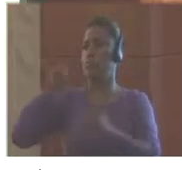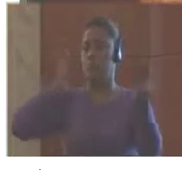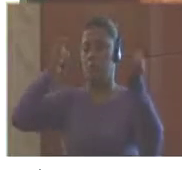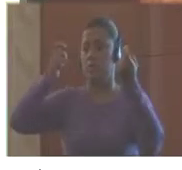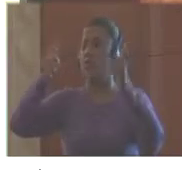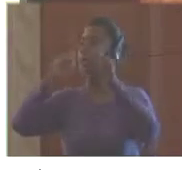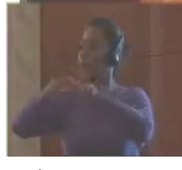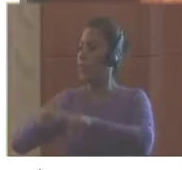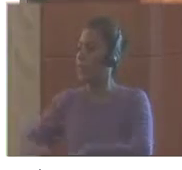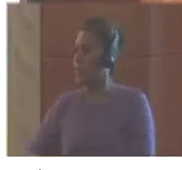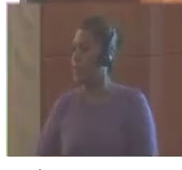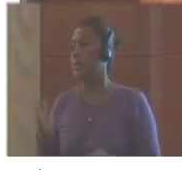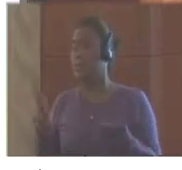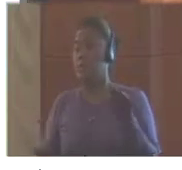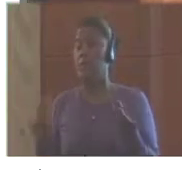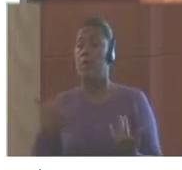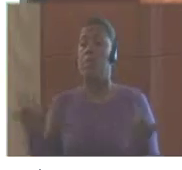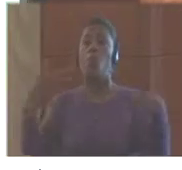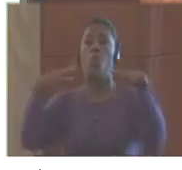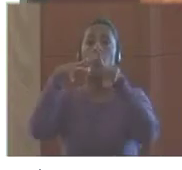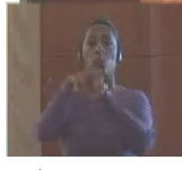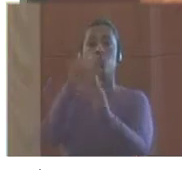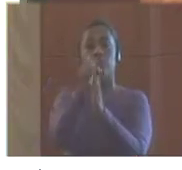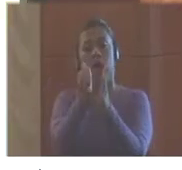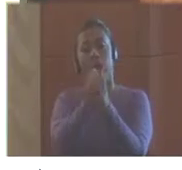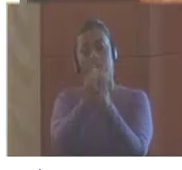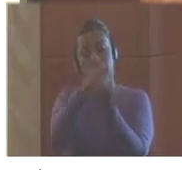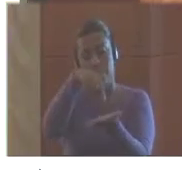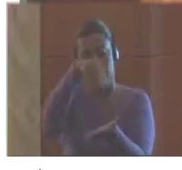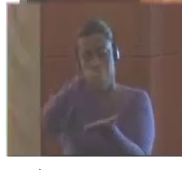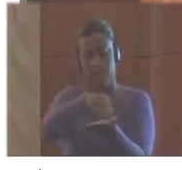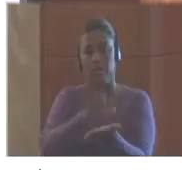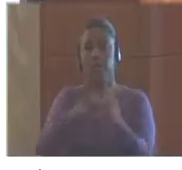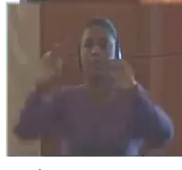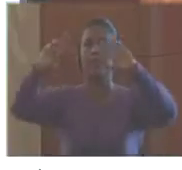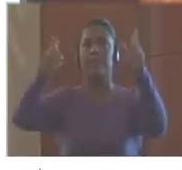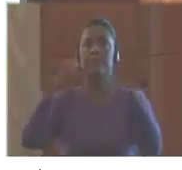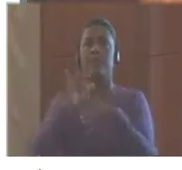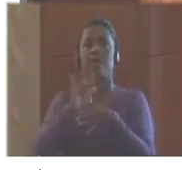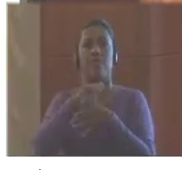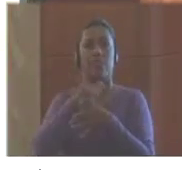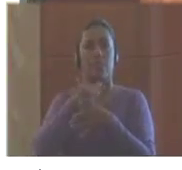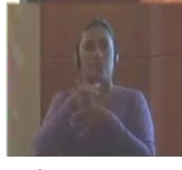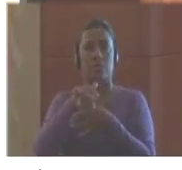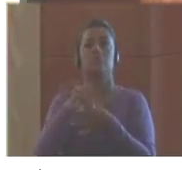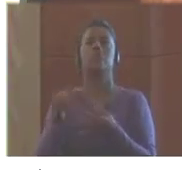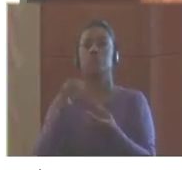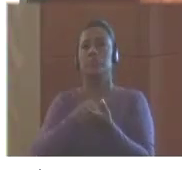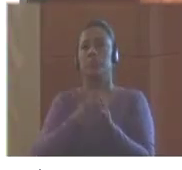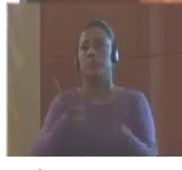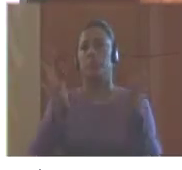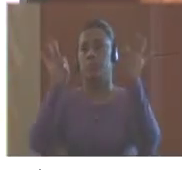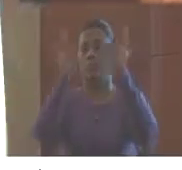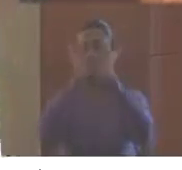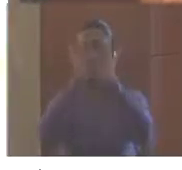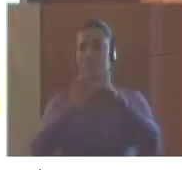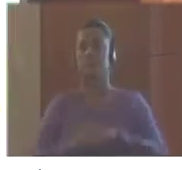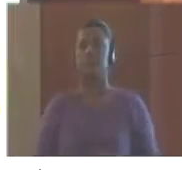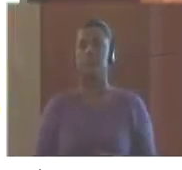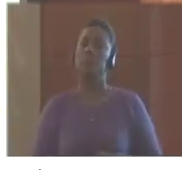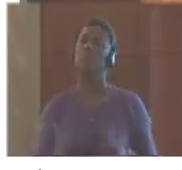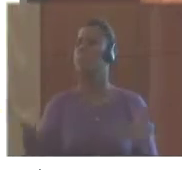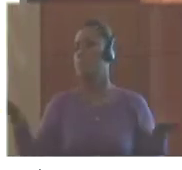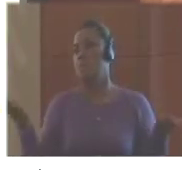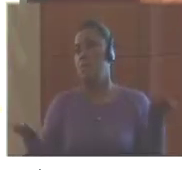are governing, and this will facilitate inclusion in the agenda of the risk management topic.